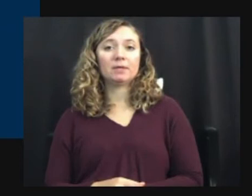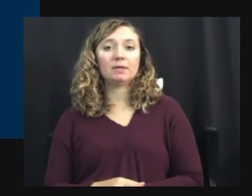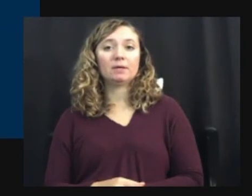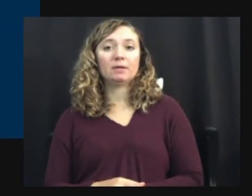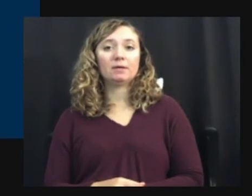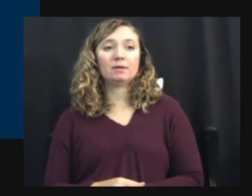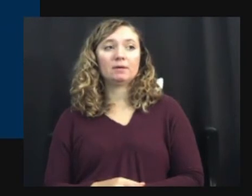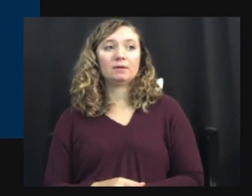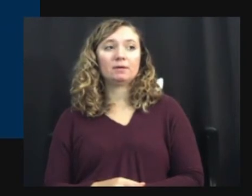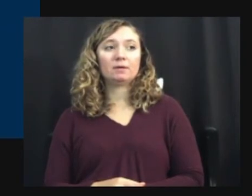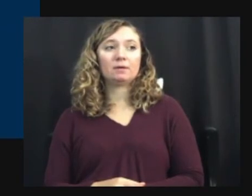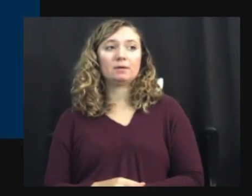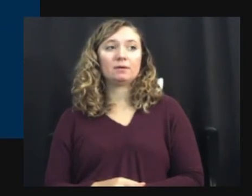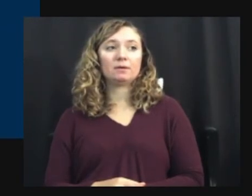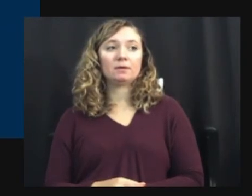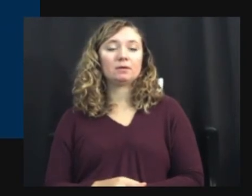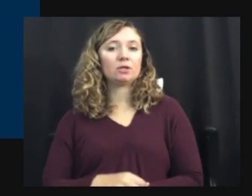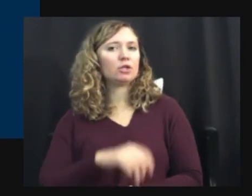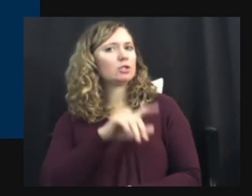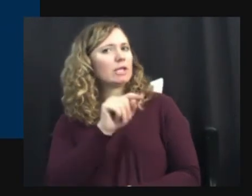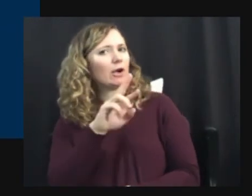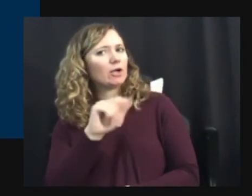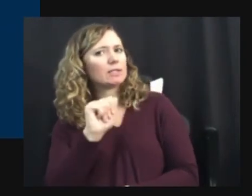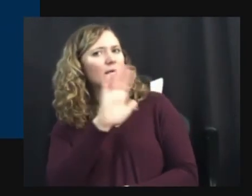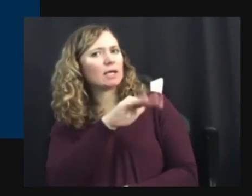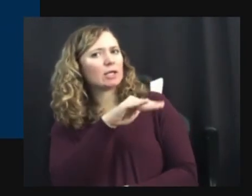Are you there, Jules?